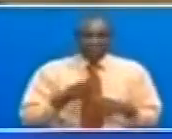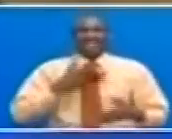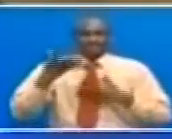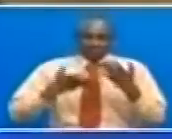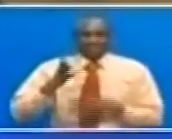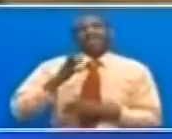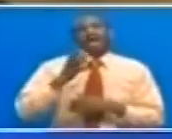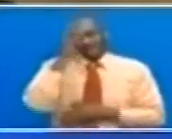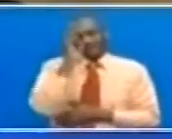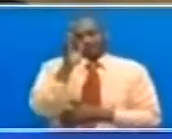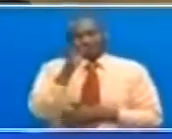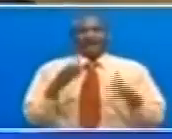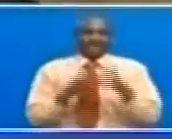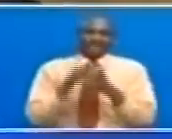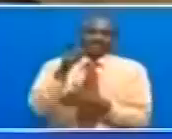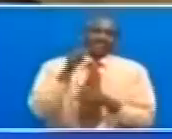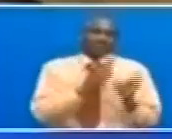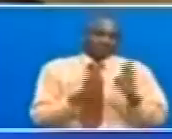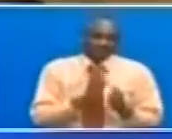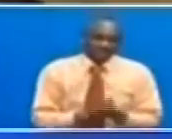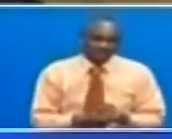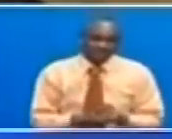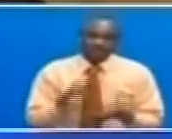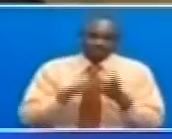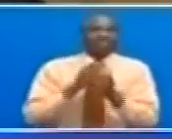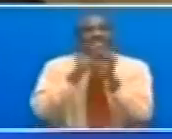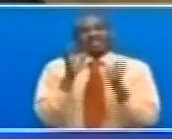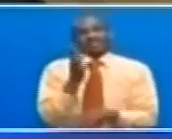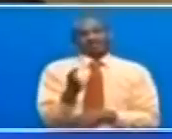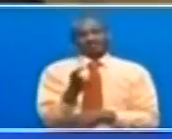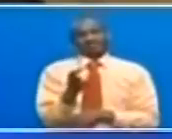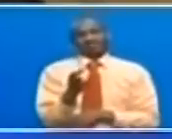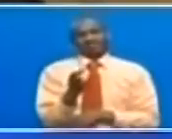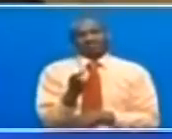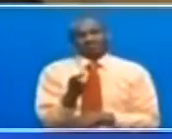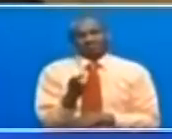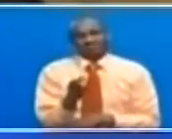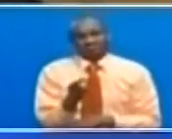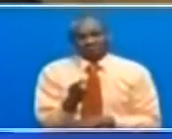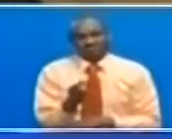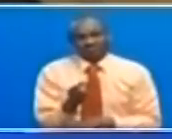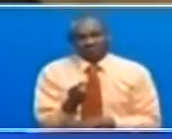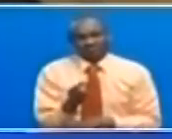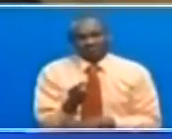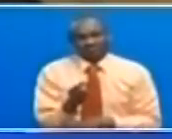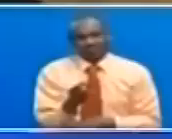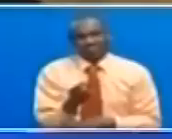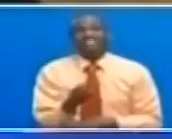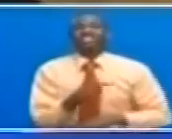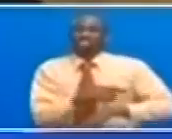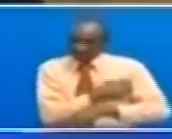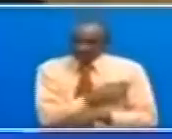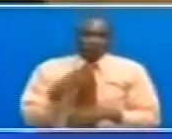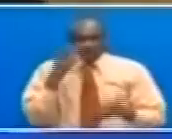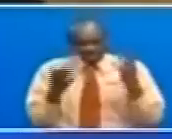its outrage against such conduct. Yeah. That's the point I'm making, and that is, I think, reasonable. Yeah. Nobody has a right, whether he's the chief executive